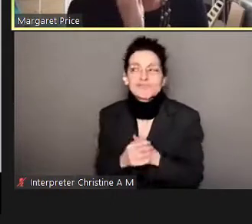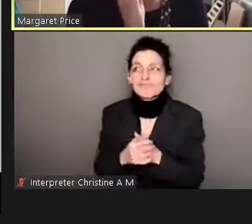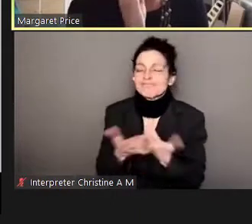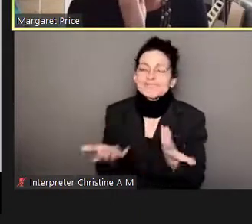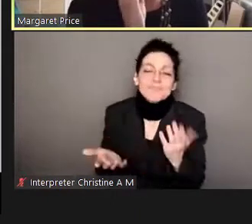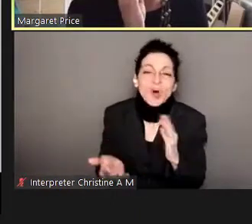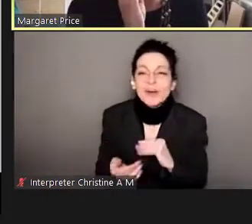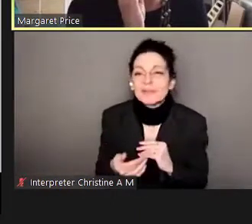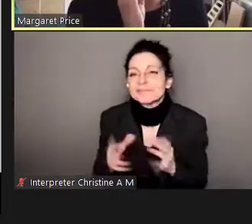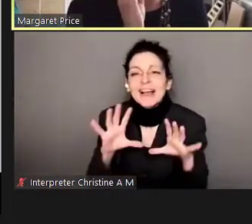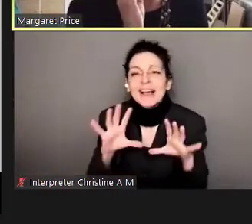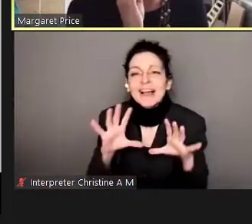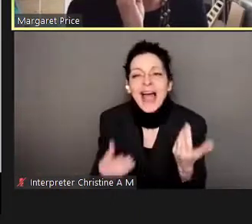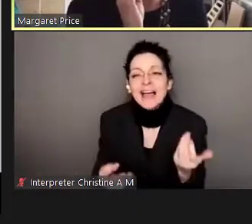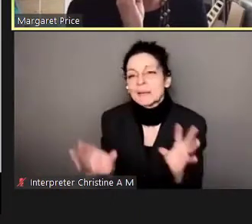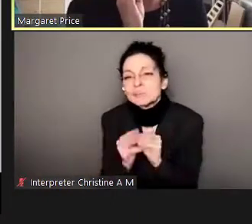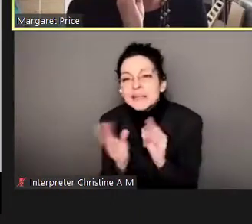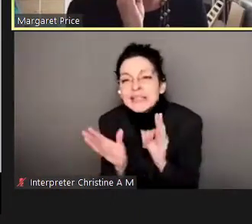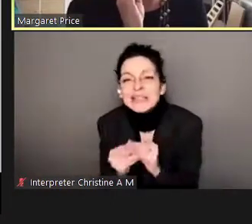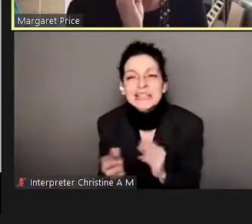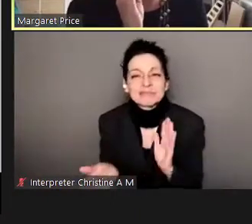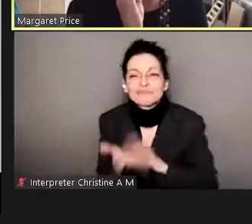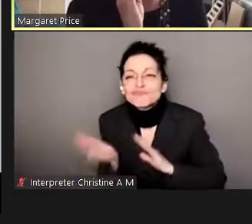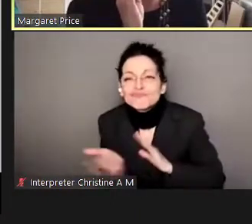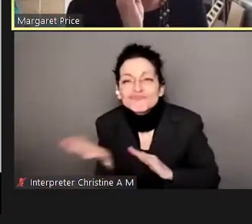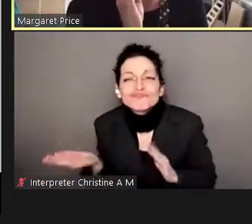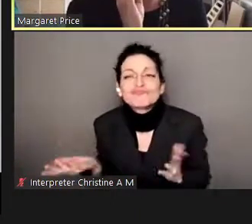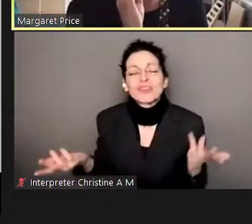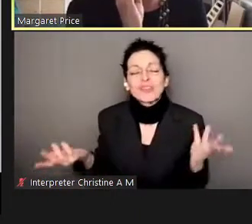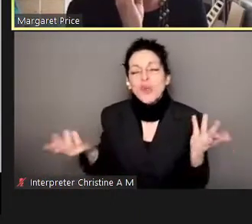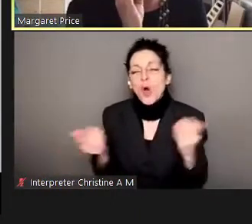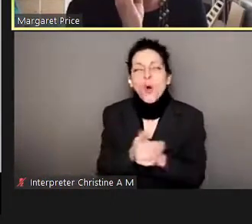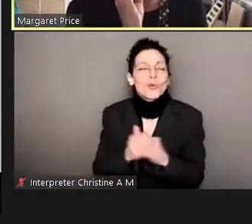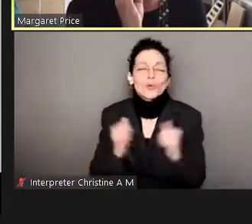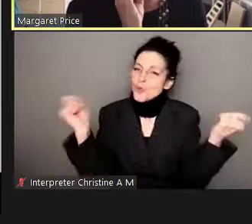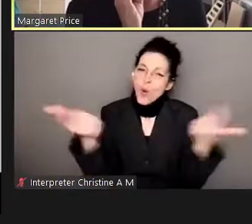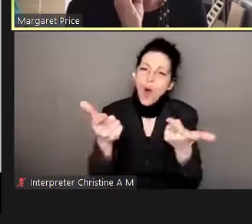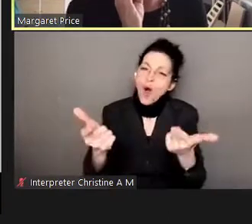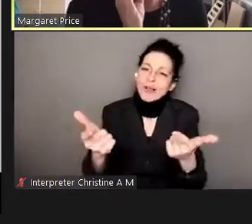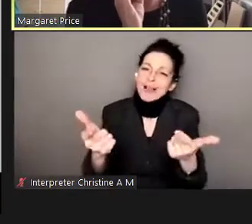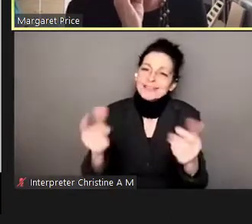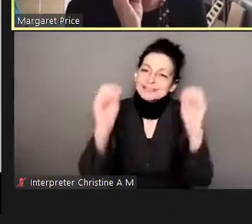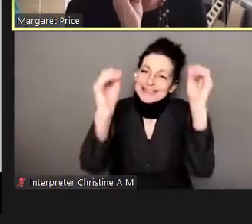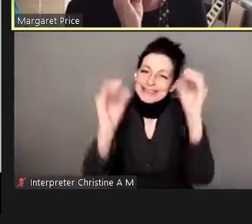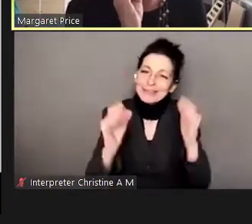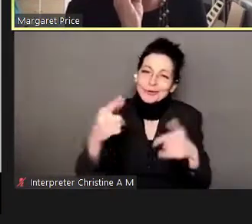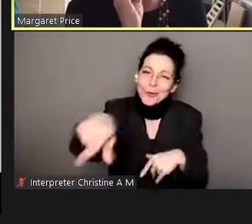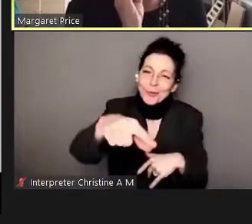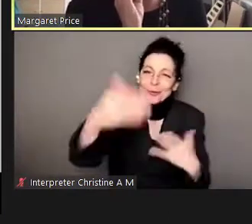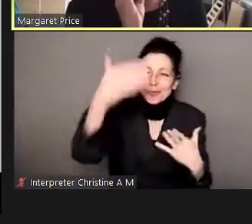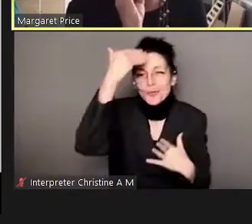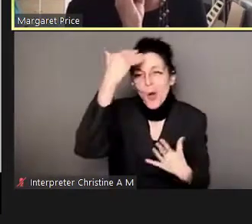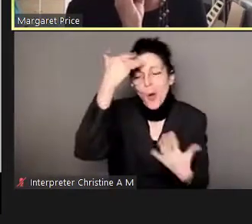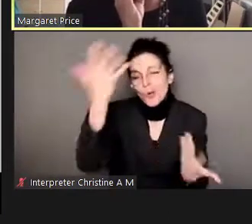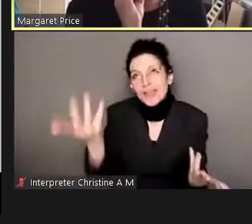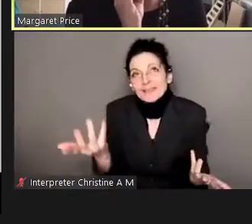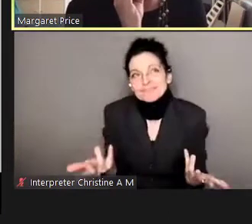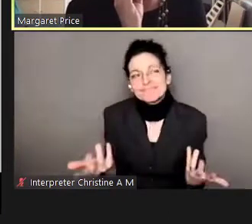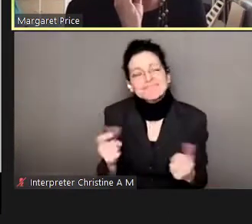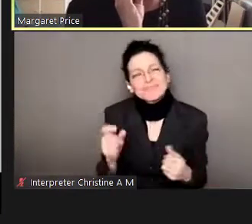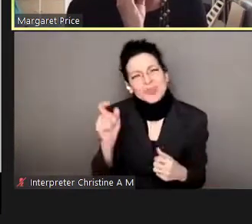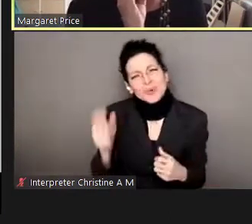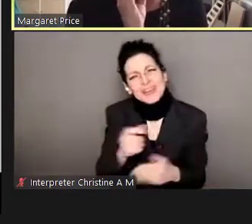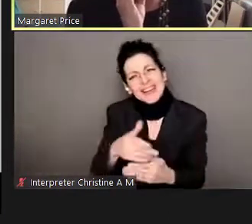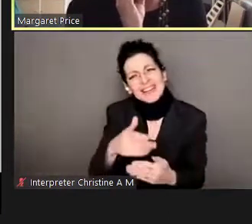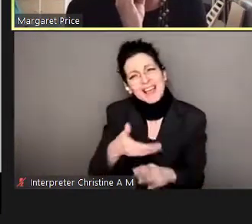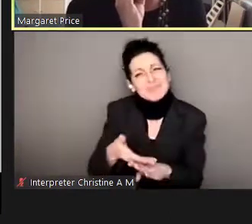Everyone here is a strong teacher, so I doubt that this is a revelation, but sometimes people really emphasize the check-in and then they